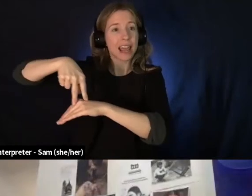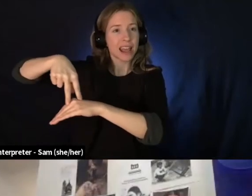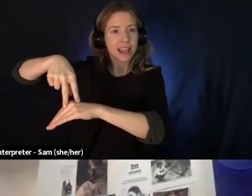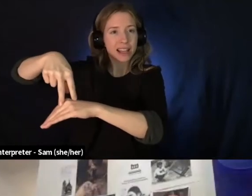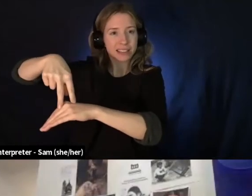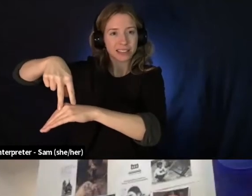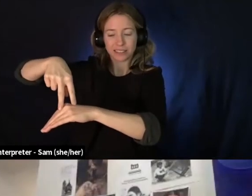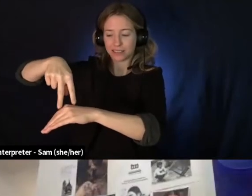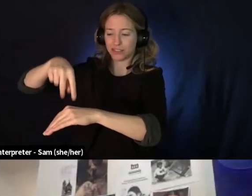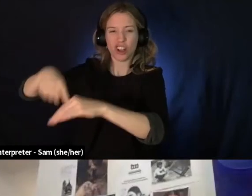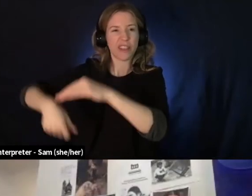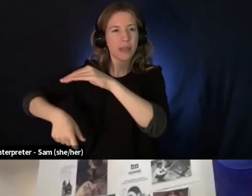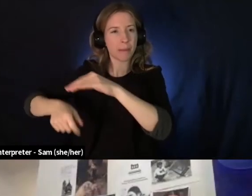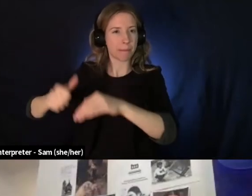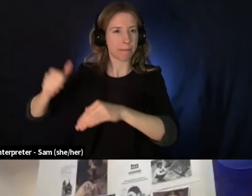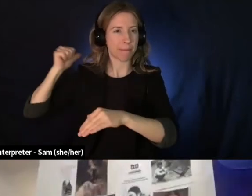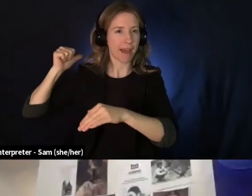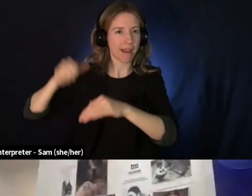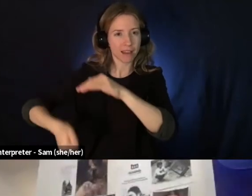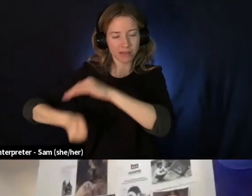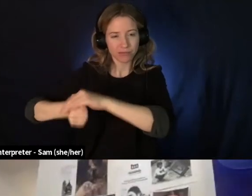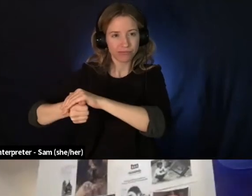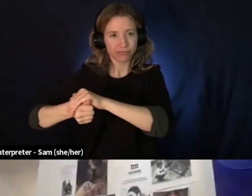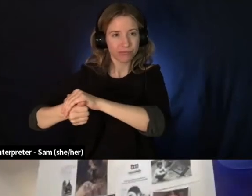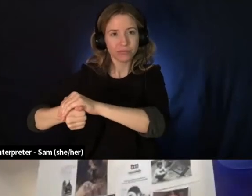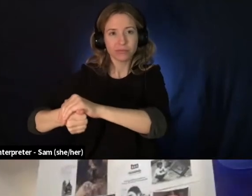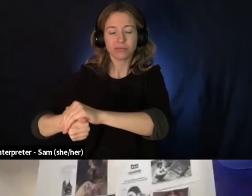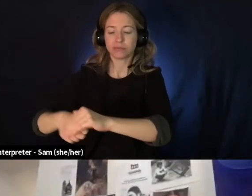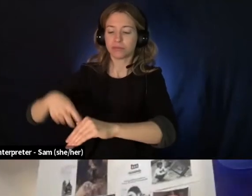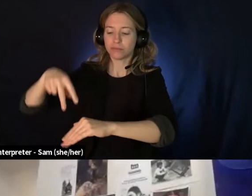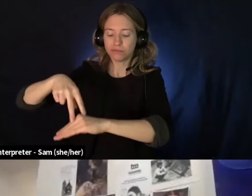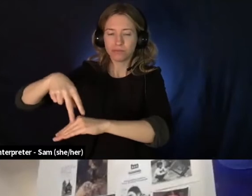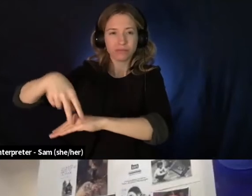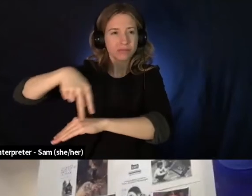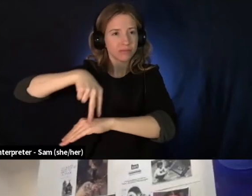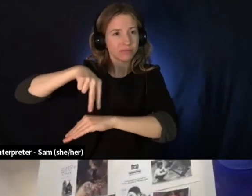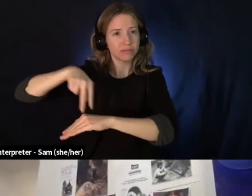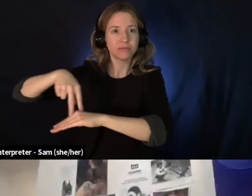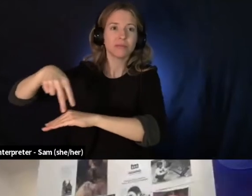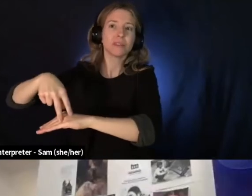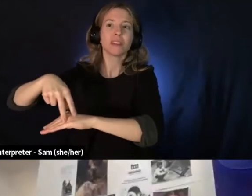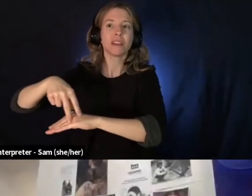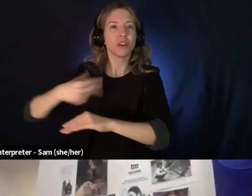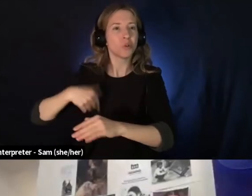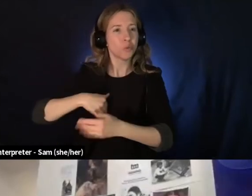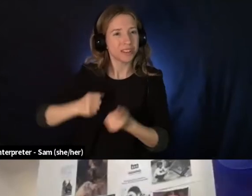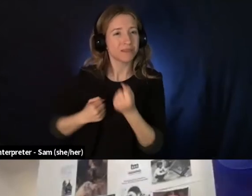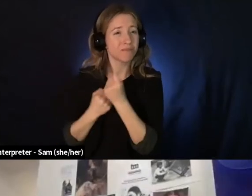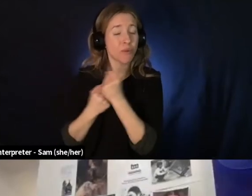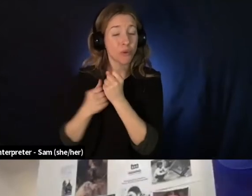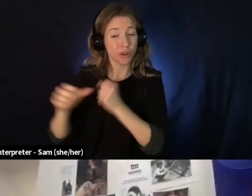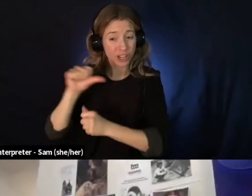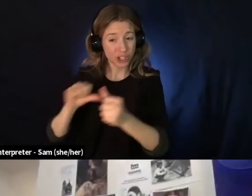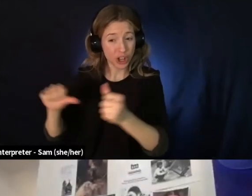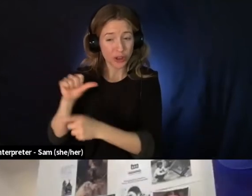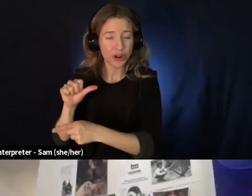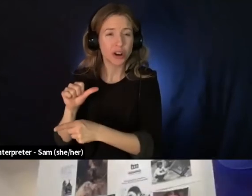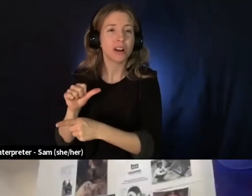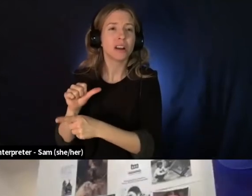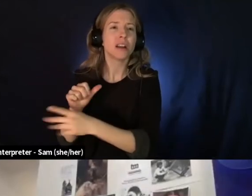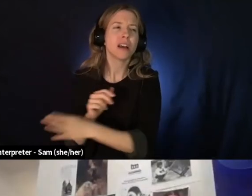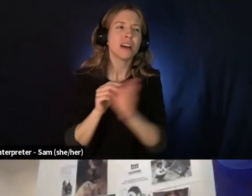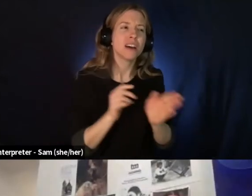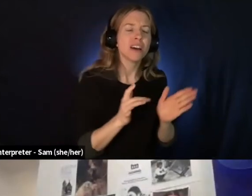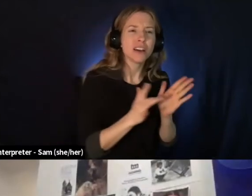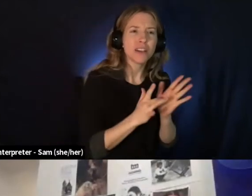provides the ability to help each other. Whereas if you look at Genesis,